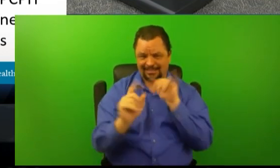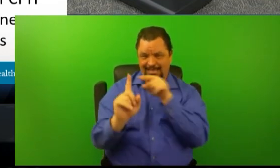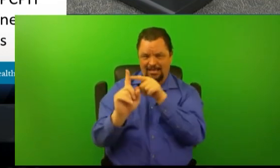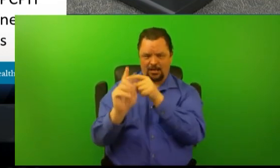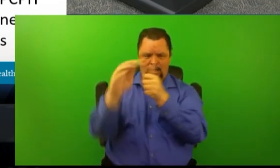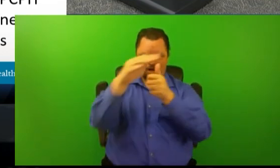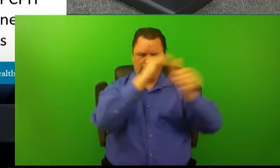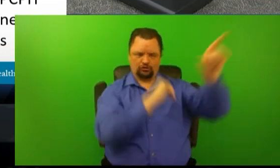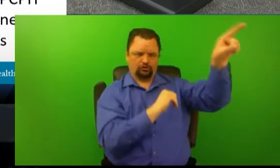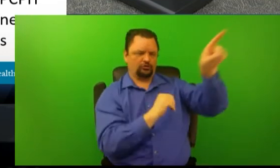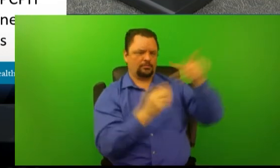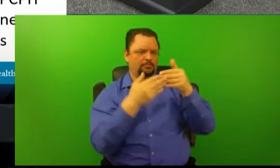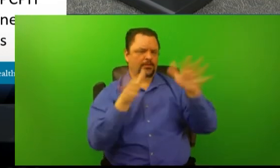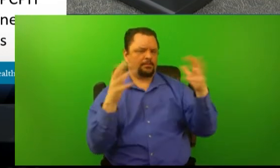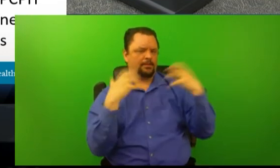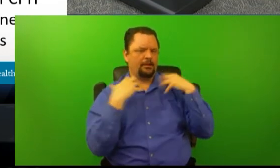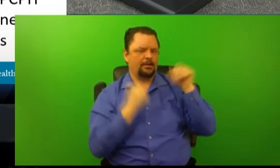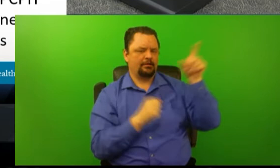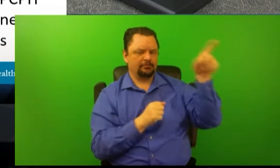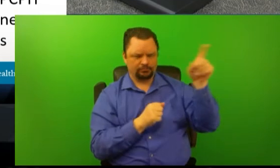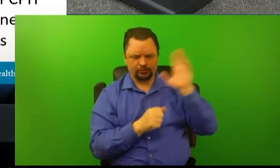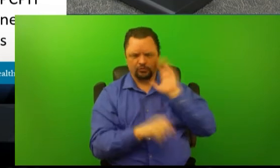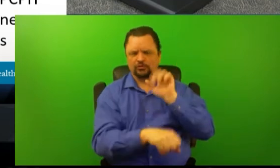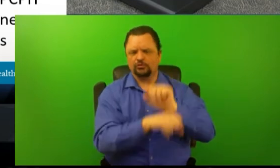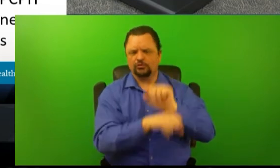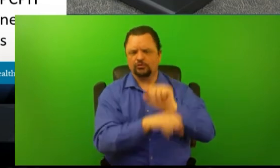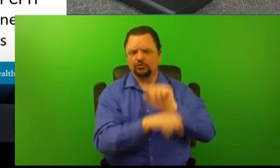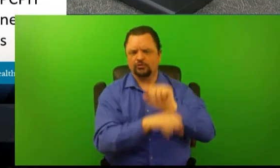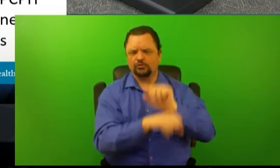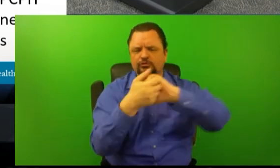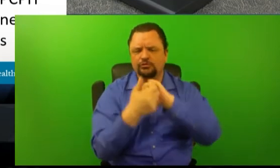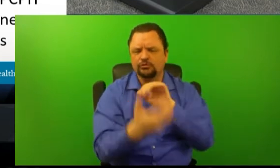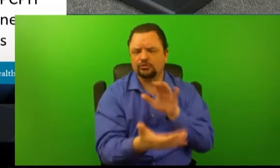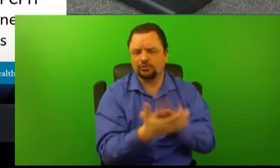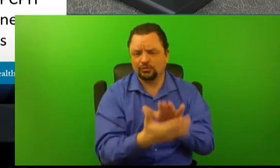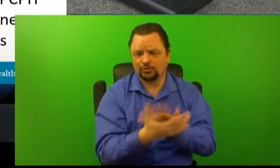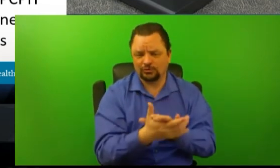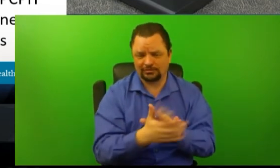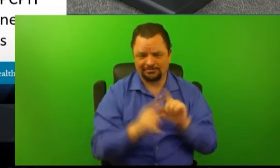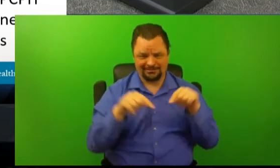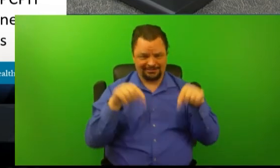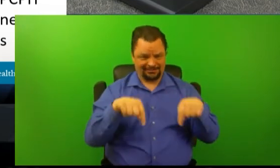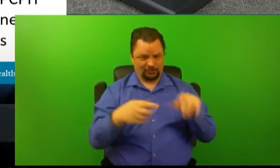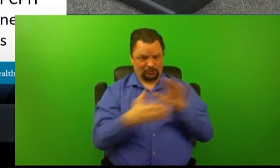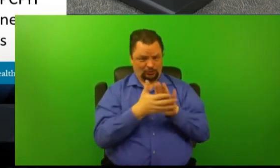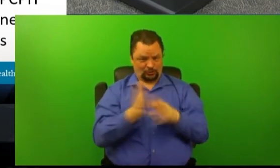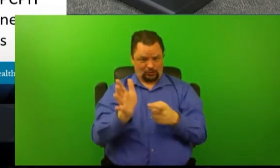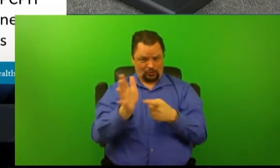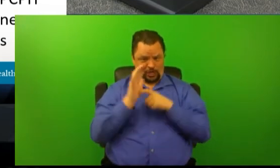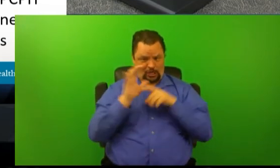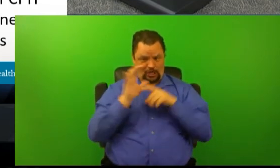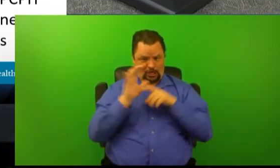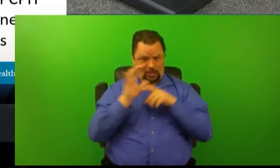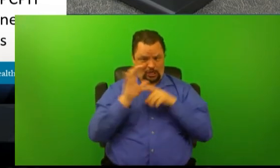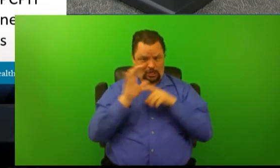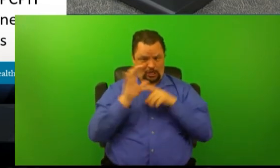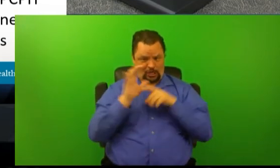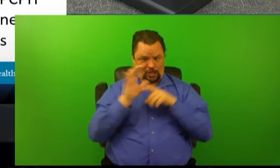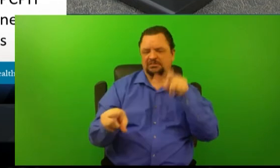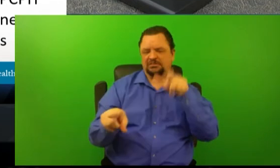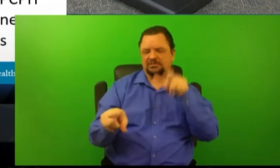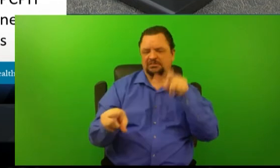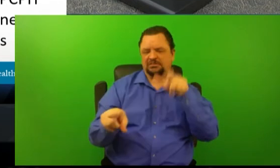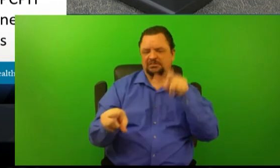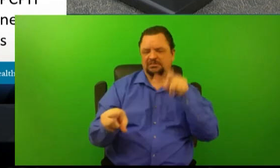partners, but it will no longer be a requirement of our school partners to do that on behalf of public health. So we anticipate that we will continue to have a